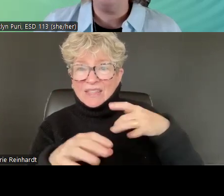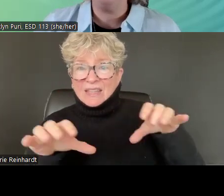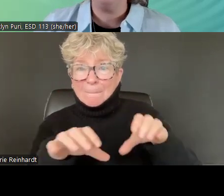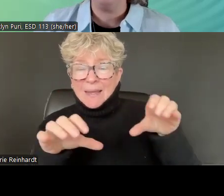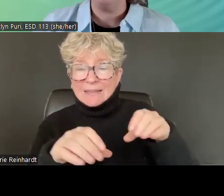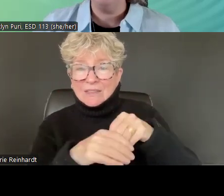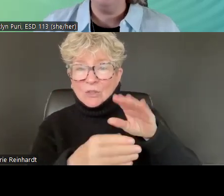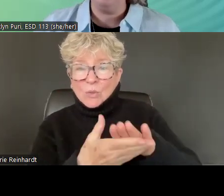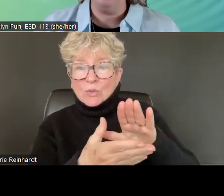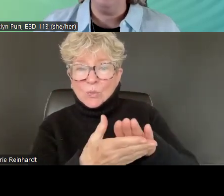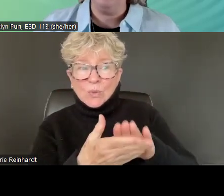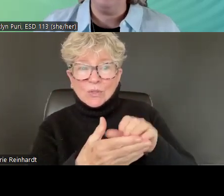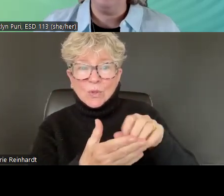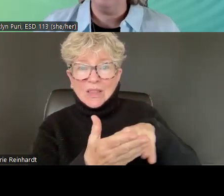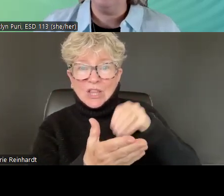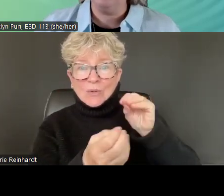well.